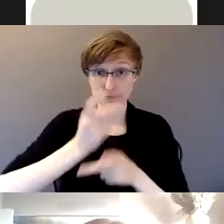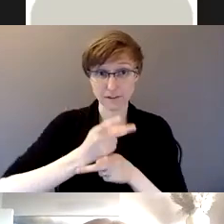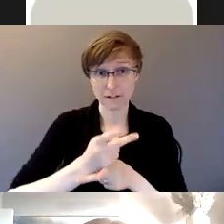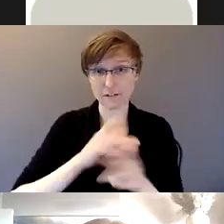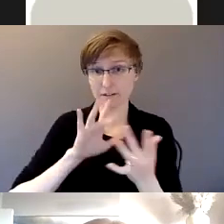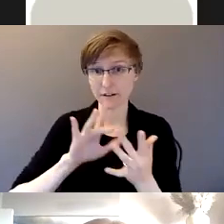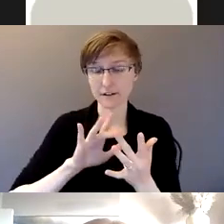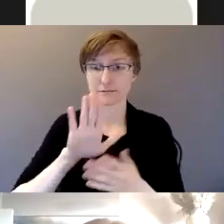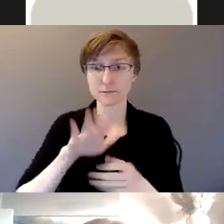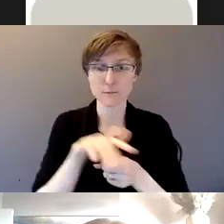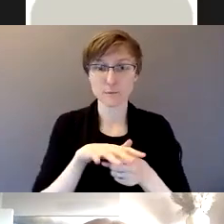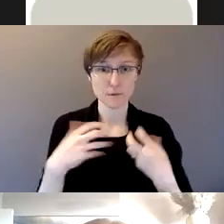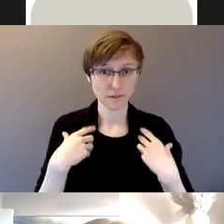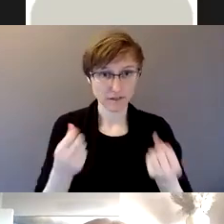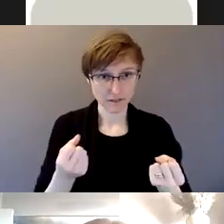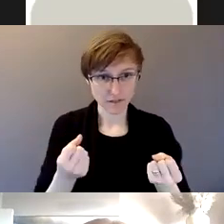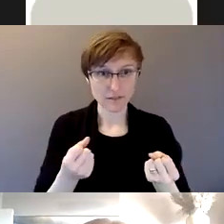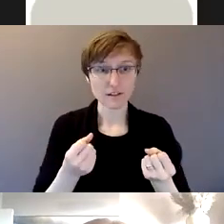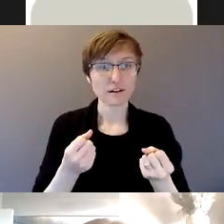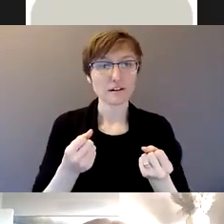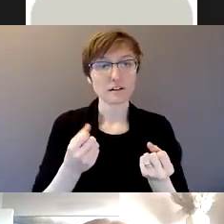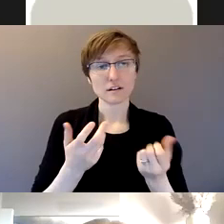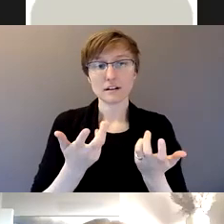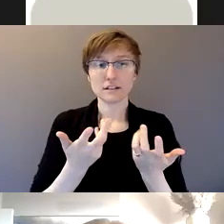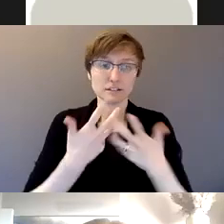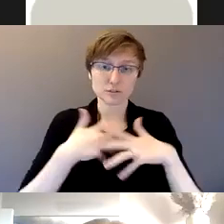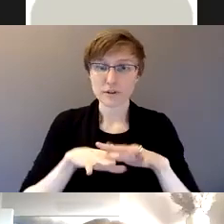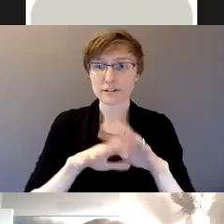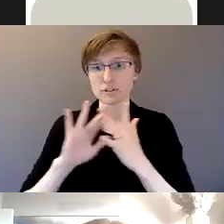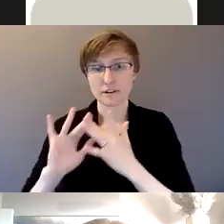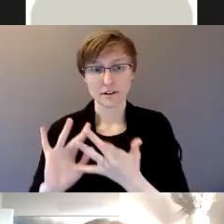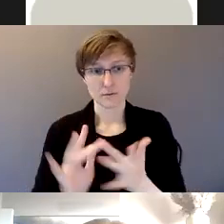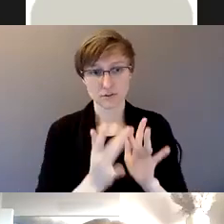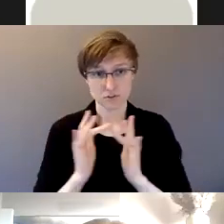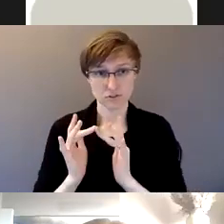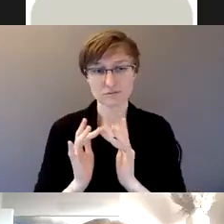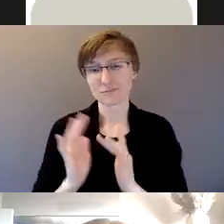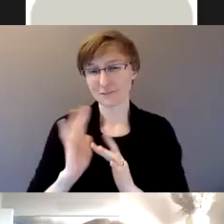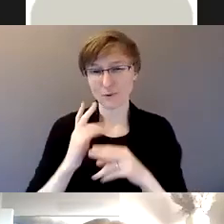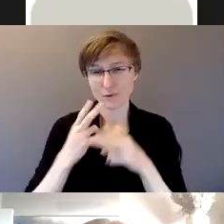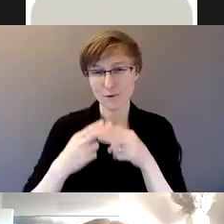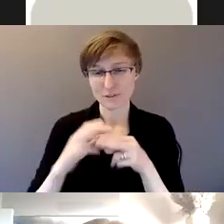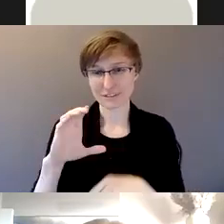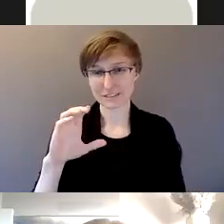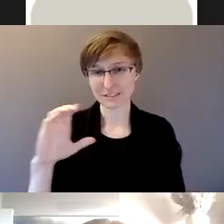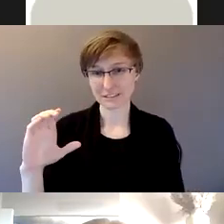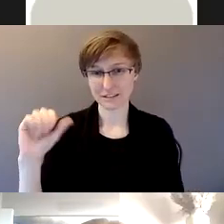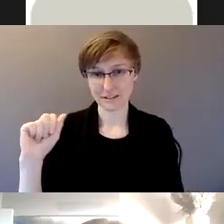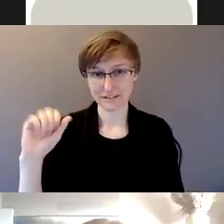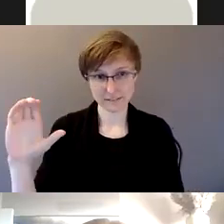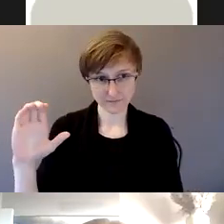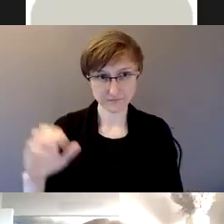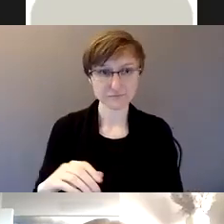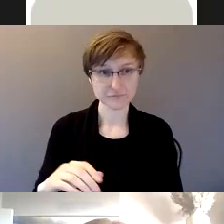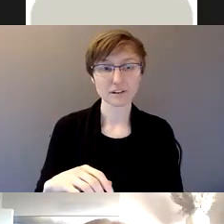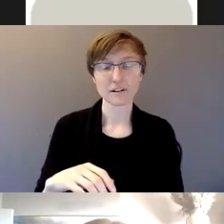local health integration networks for home care, or CCAC, it used to be called, the Alzheimer's Society. There's